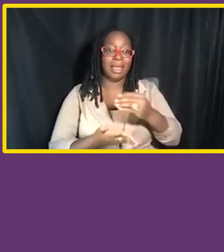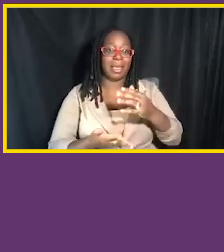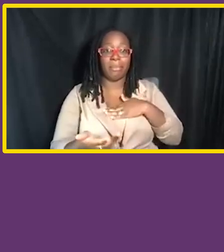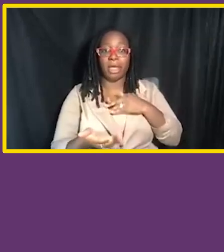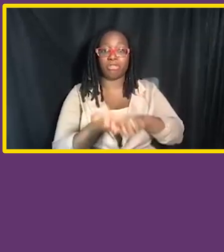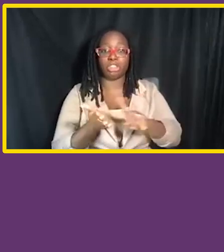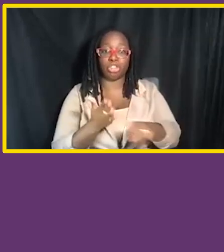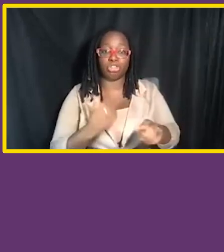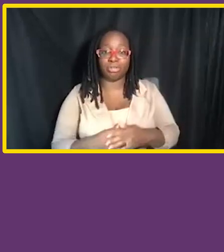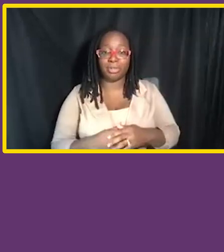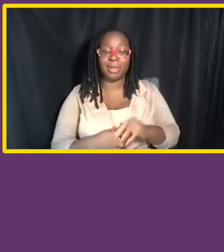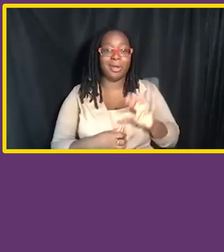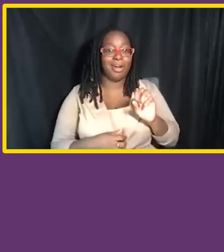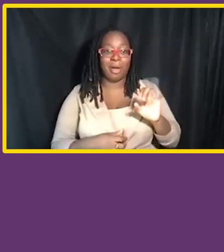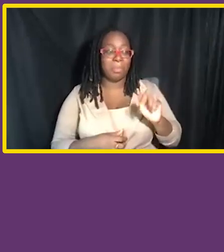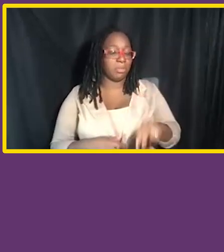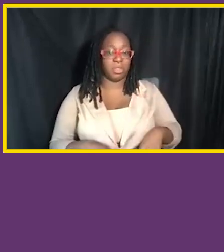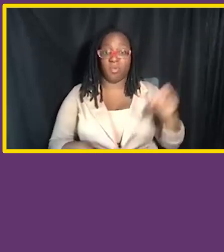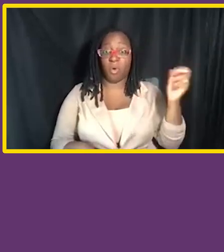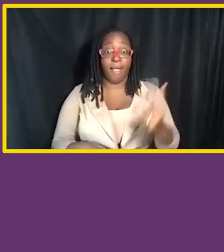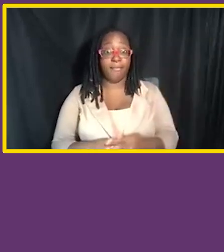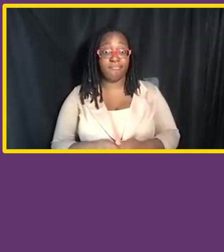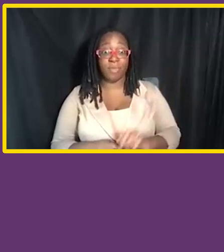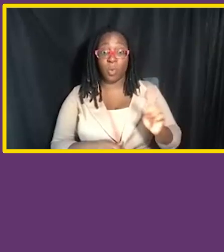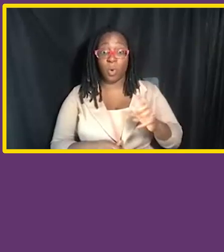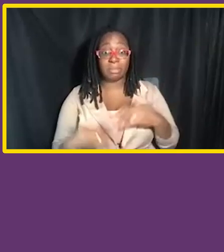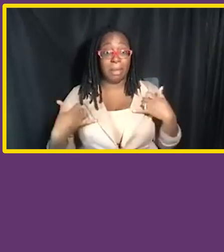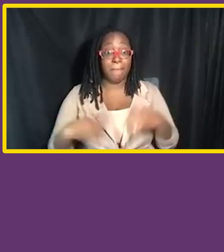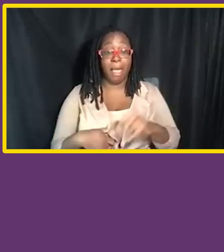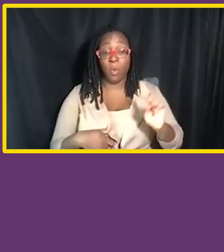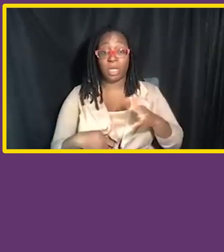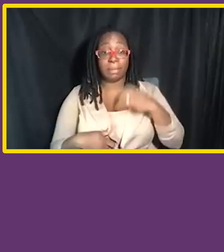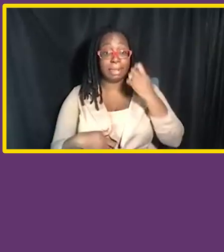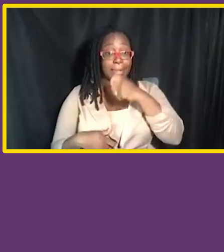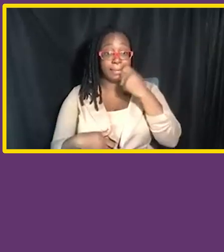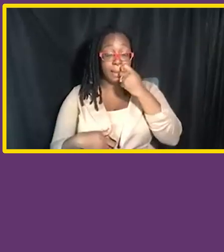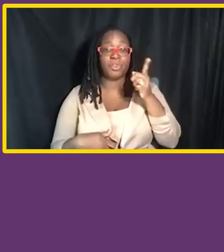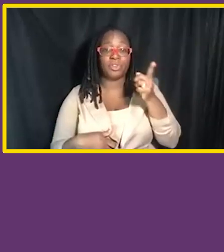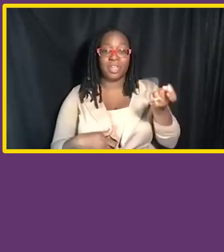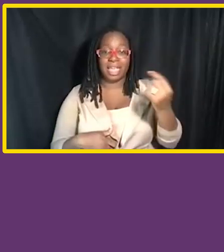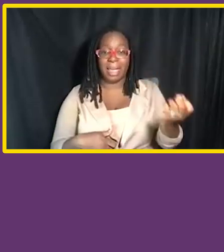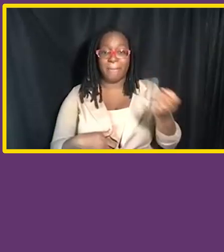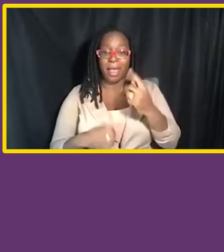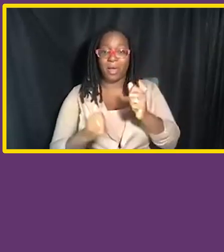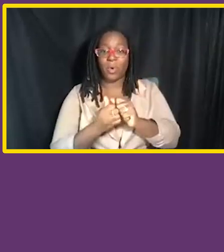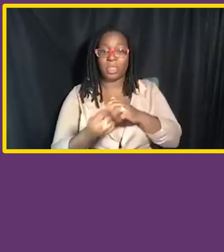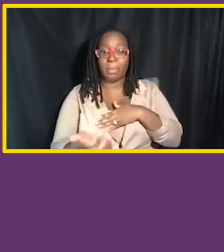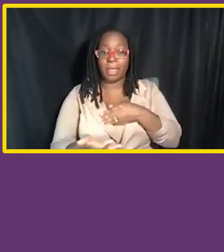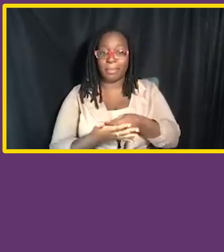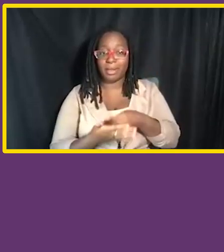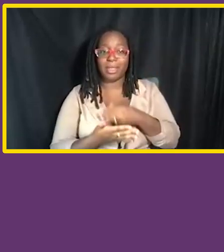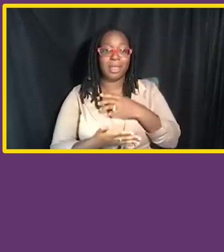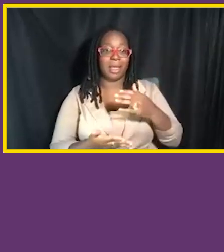where's my bag? Where's my lipstick, right? And she came back with my money and with my research, right? So sometimes it's